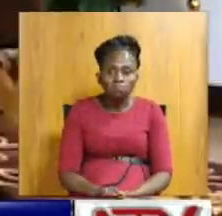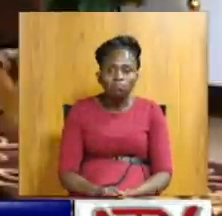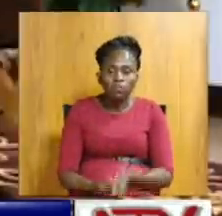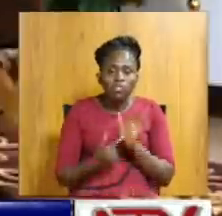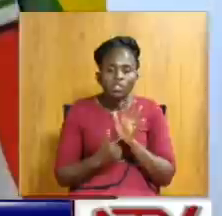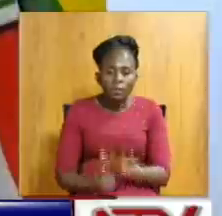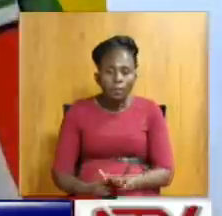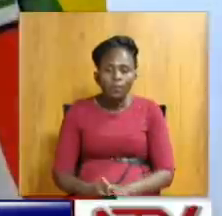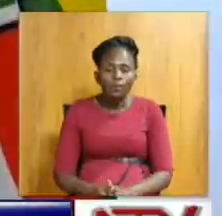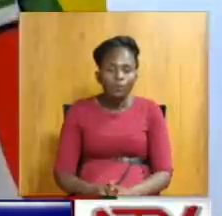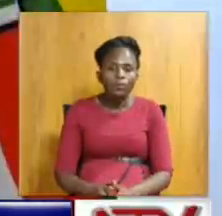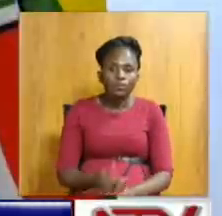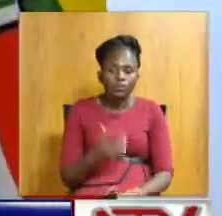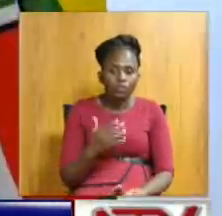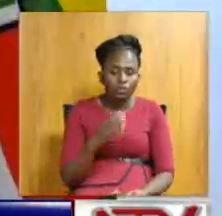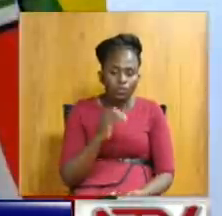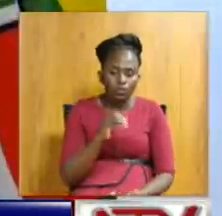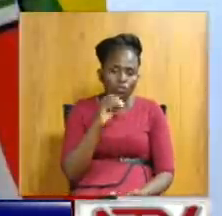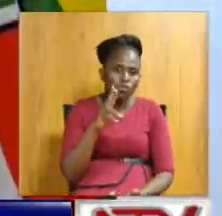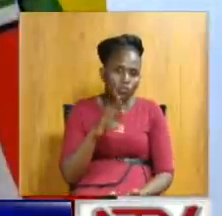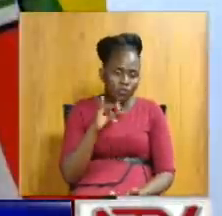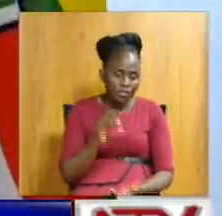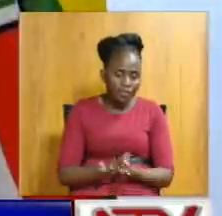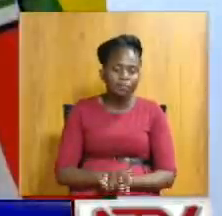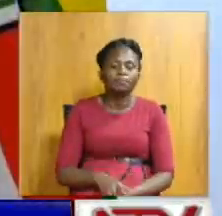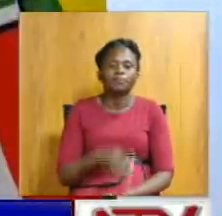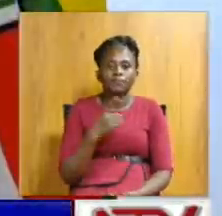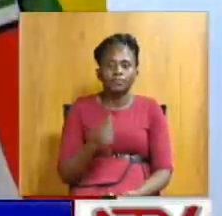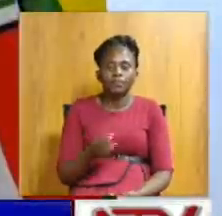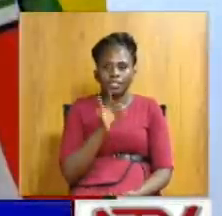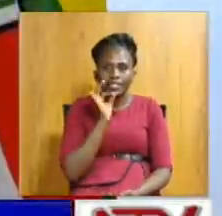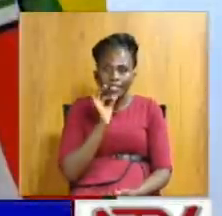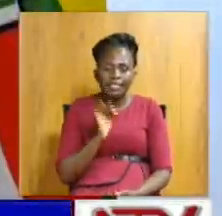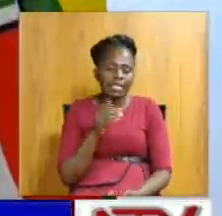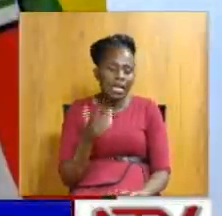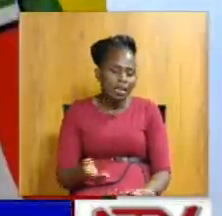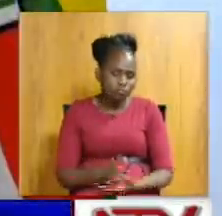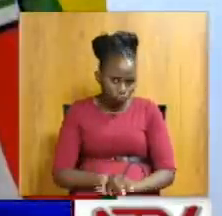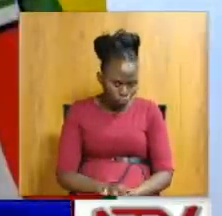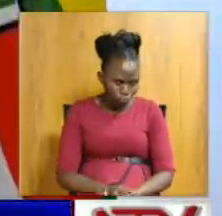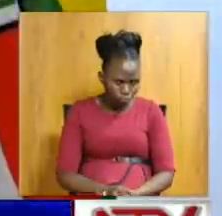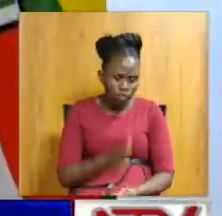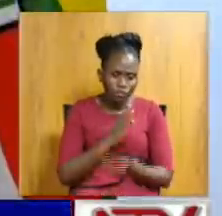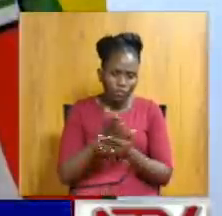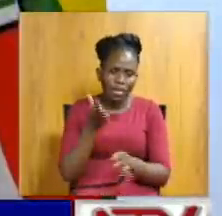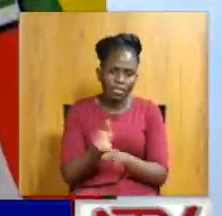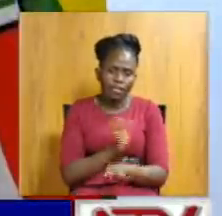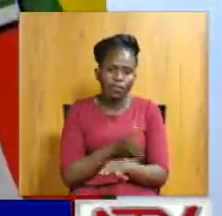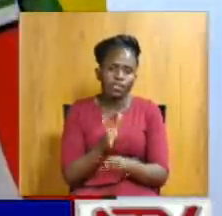like coffee, tea, fruits, Irish potatoes, cassava, vegetables, etc.